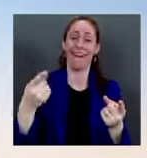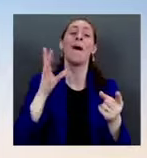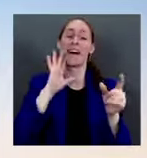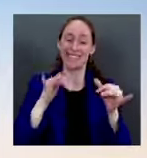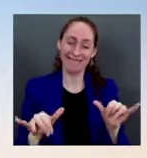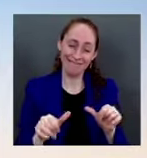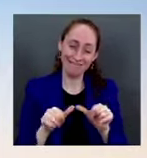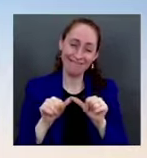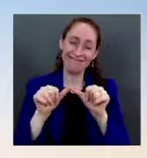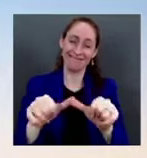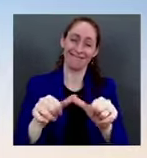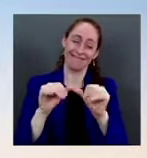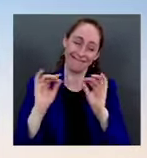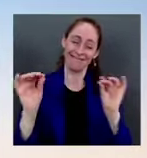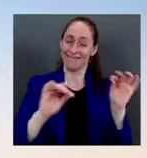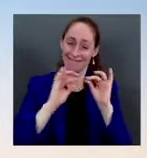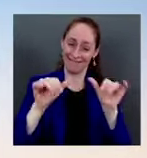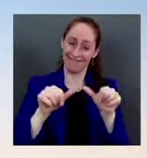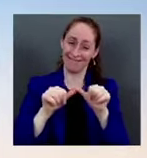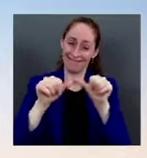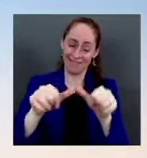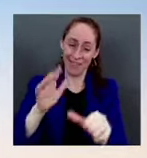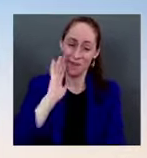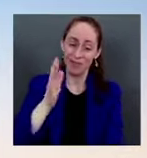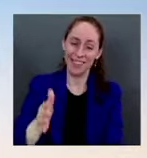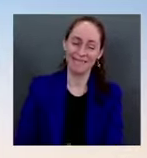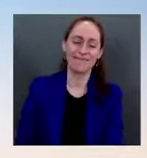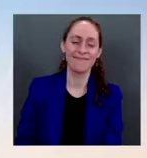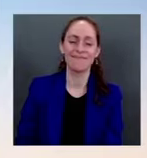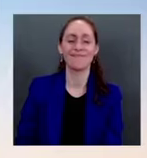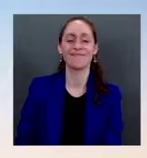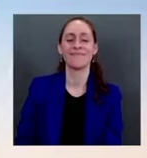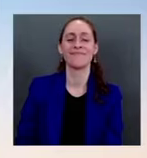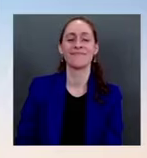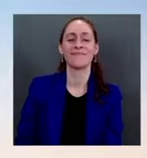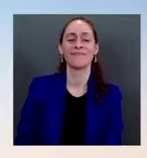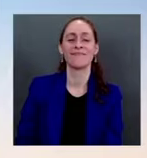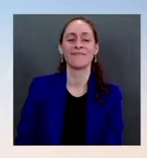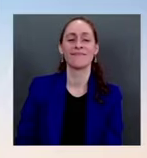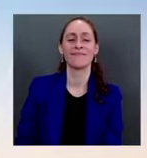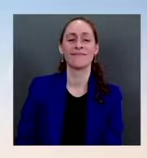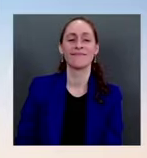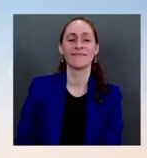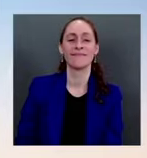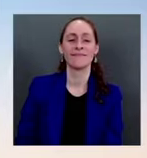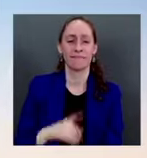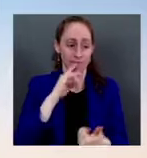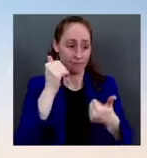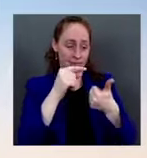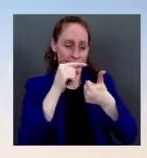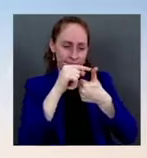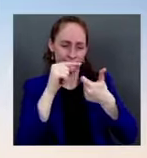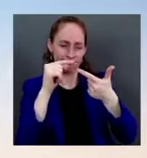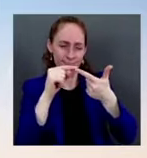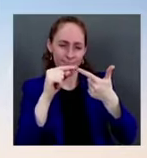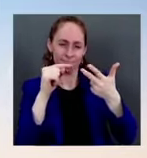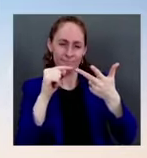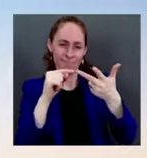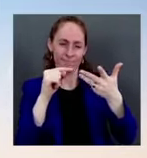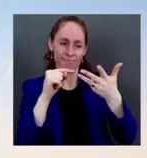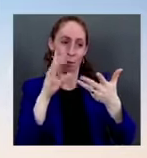of time of different components of the package. You know, obviously, compromise is not a dirty word. We're going to continue discussing it. But beyond